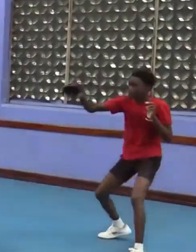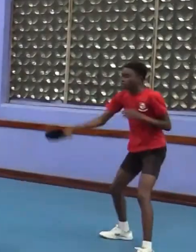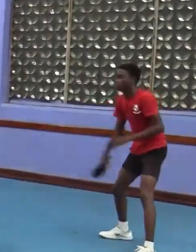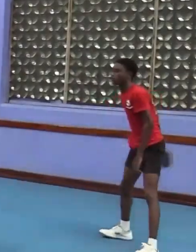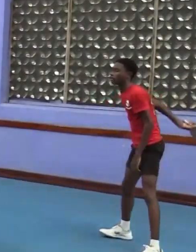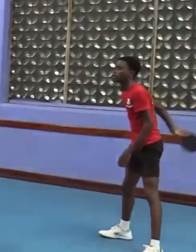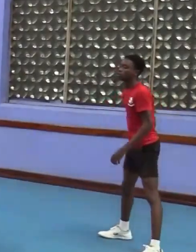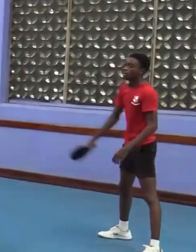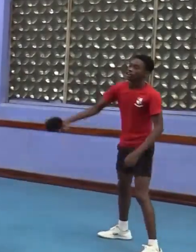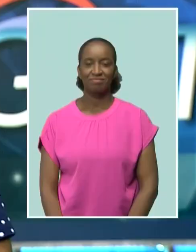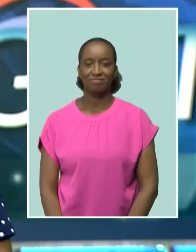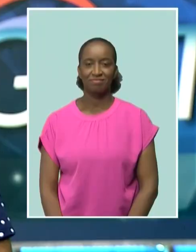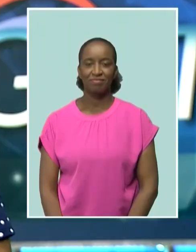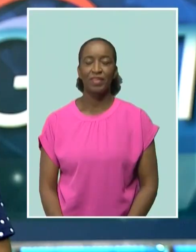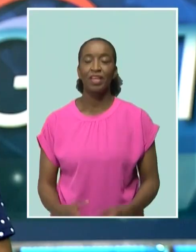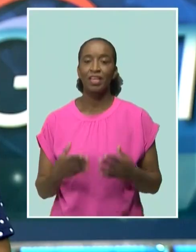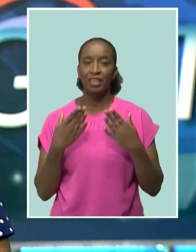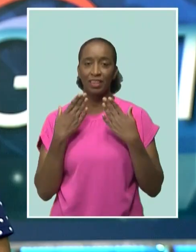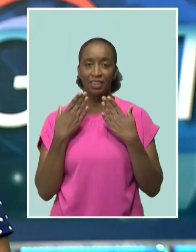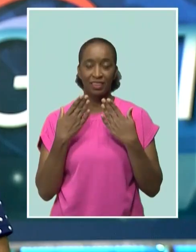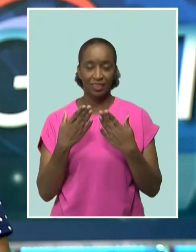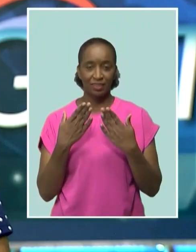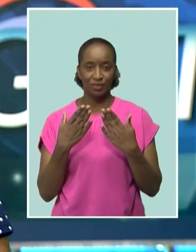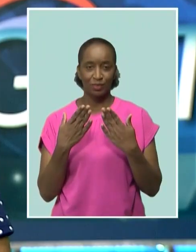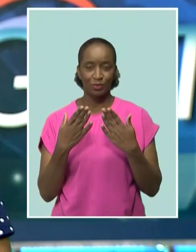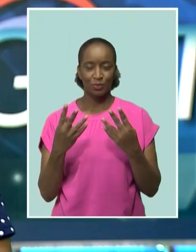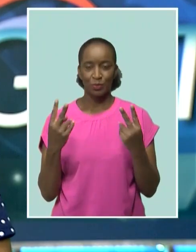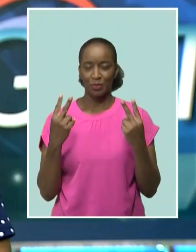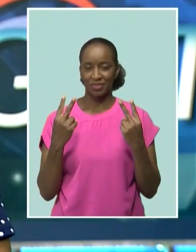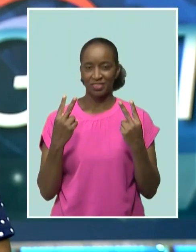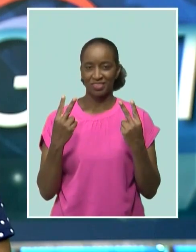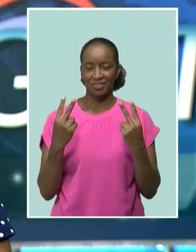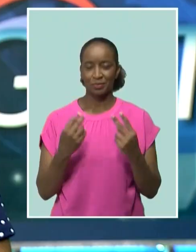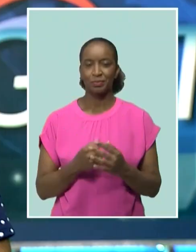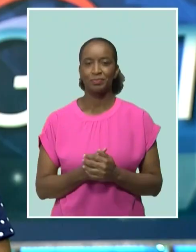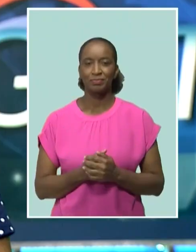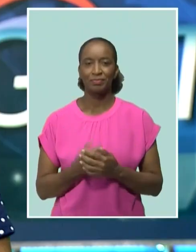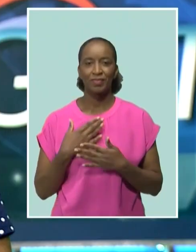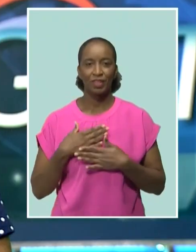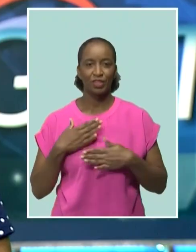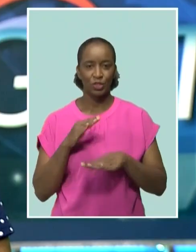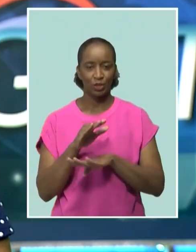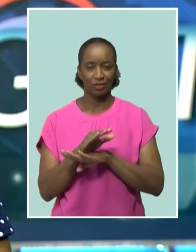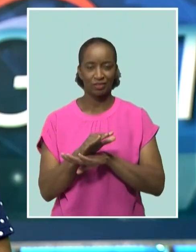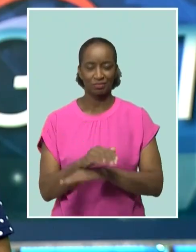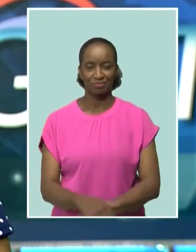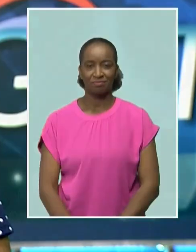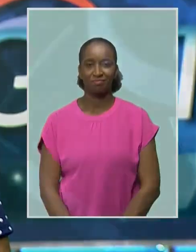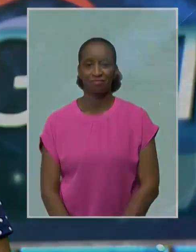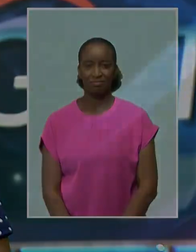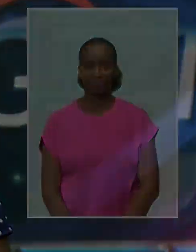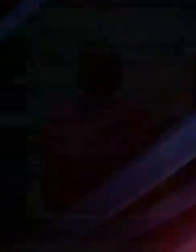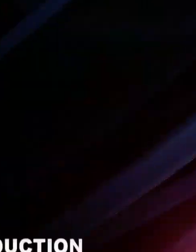Wilby Gymnasium. On behalf of the entire team, thank you so much for tuning in. Good night.